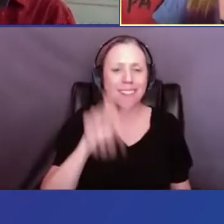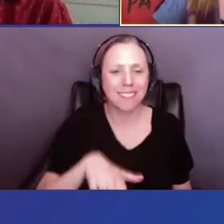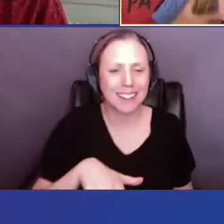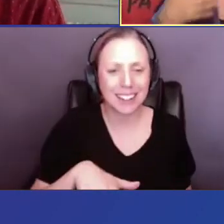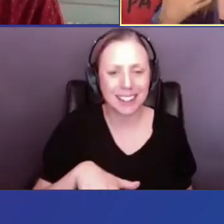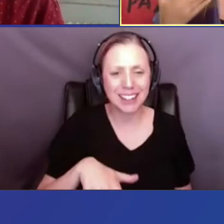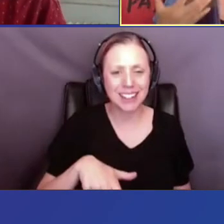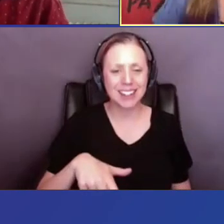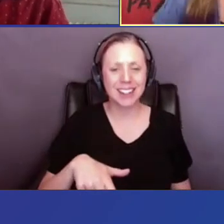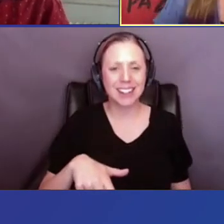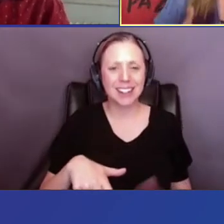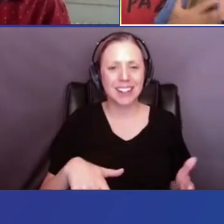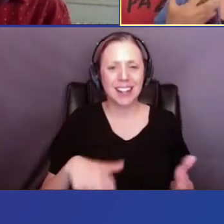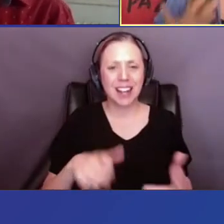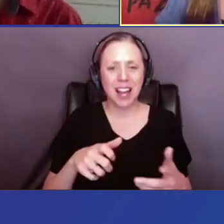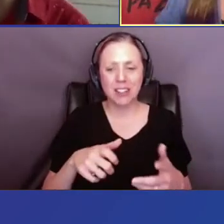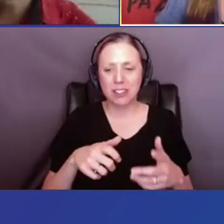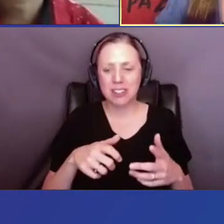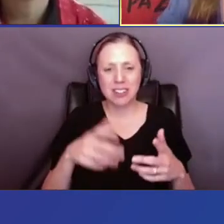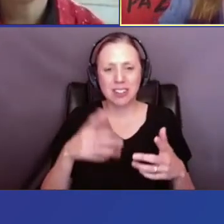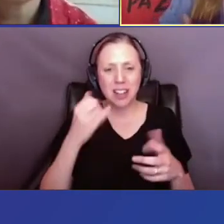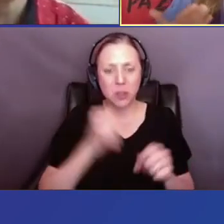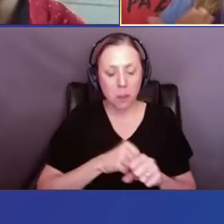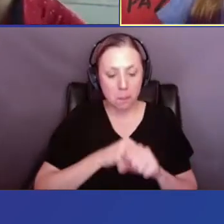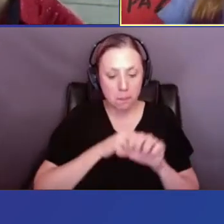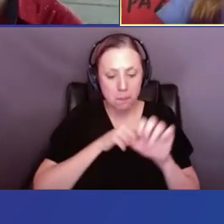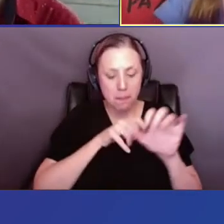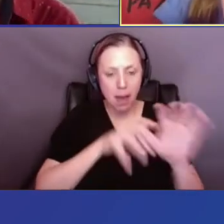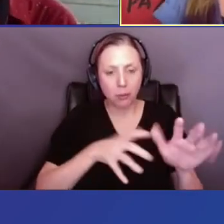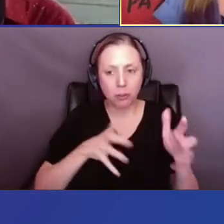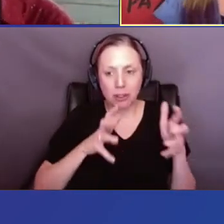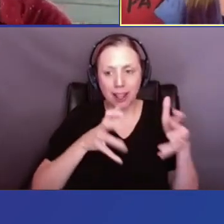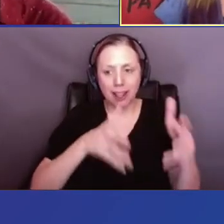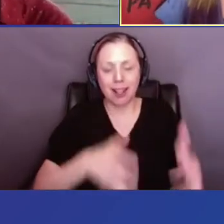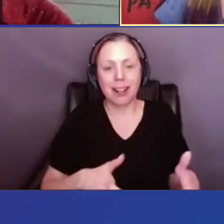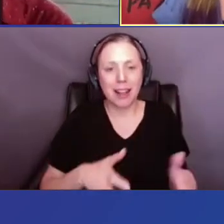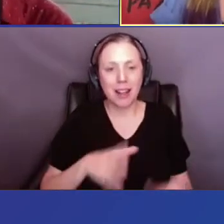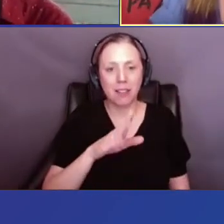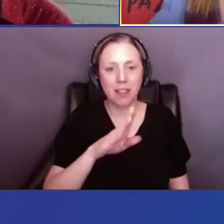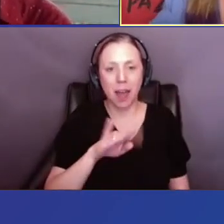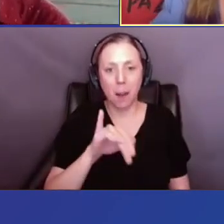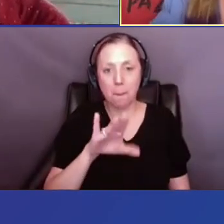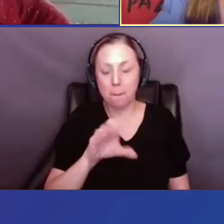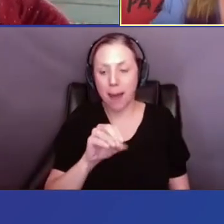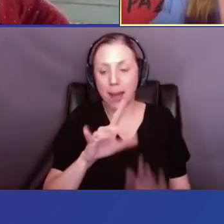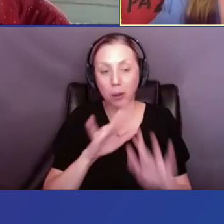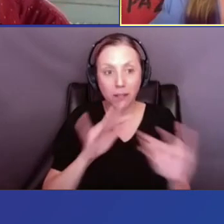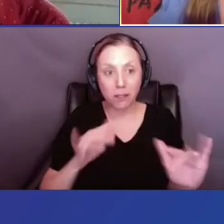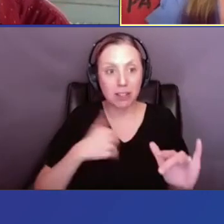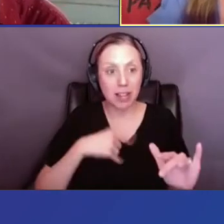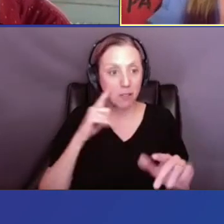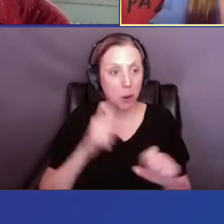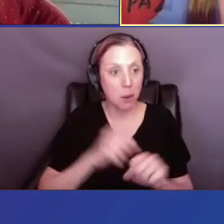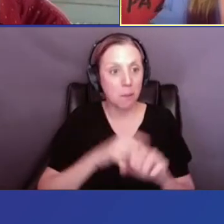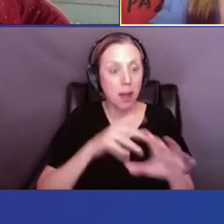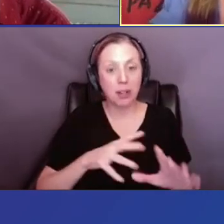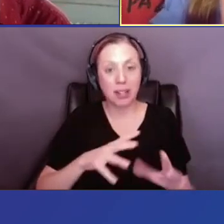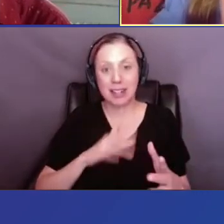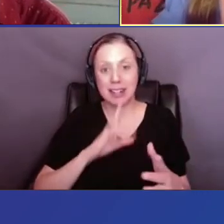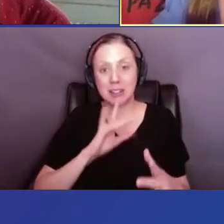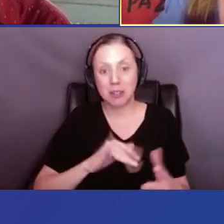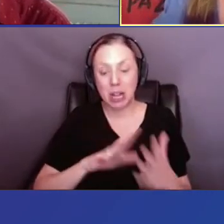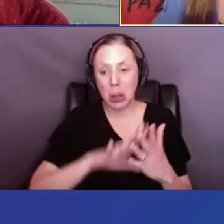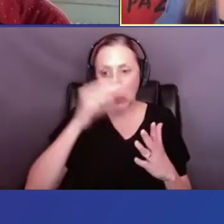the mountain, and with that mountain lose of biodiversity on that is only on that flora, it's only in that